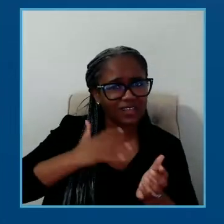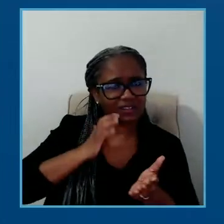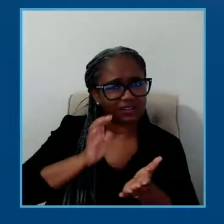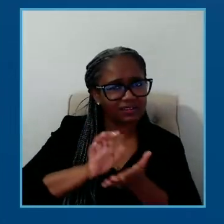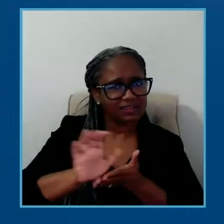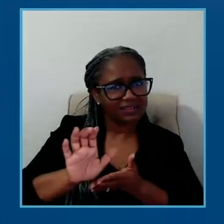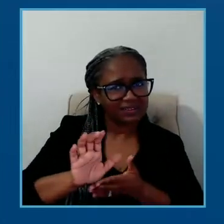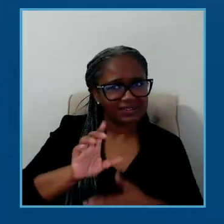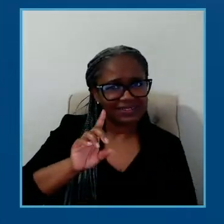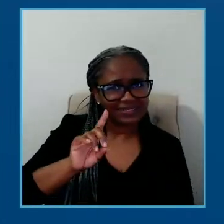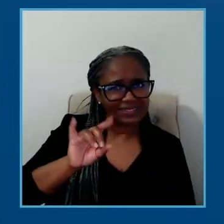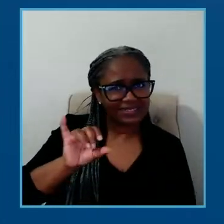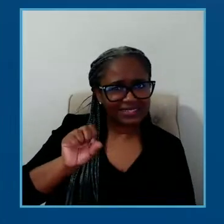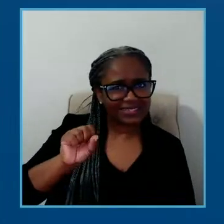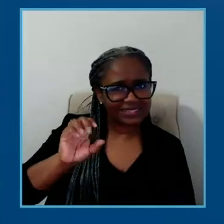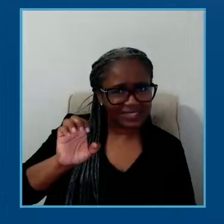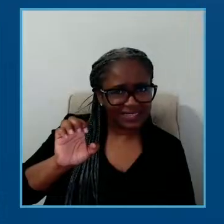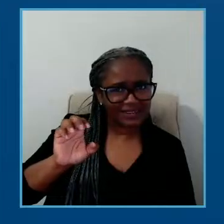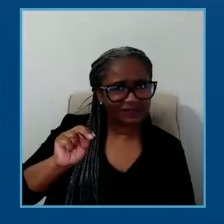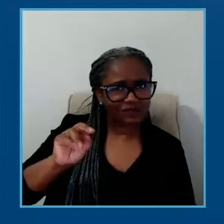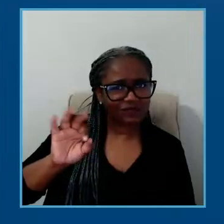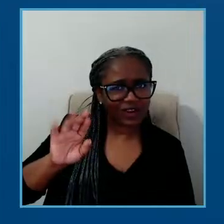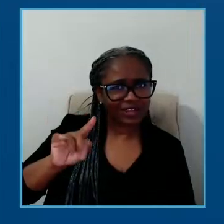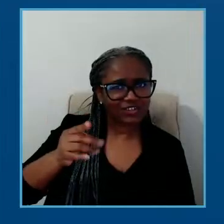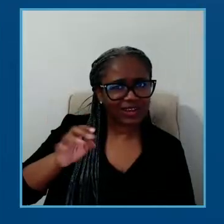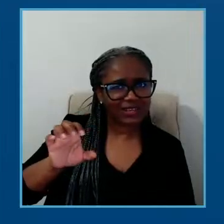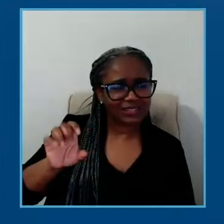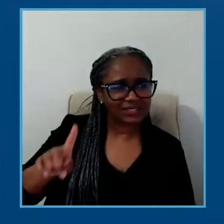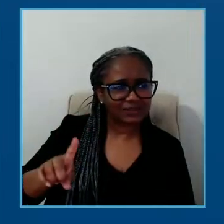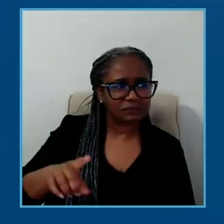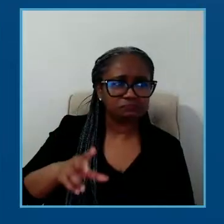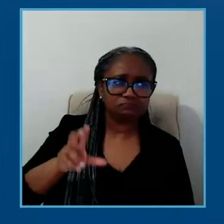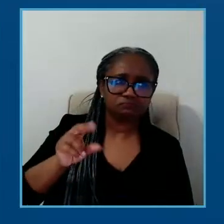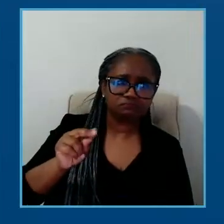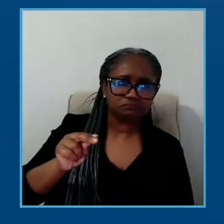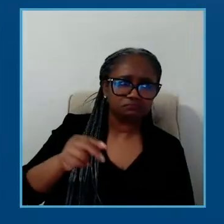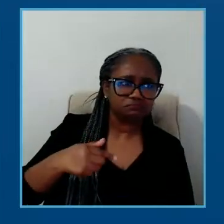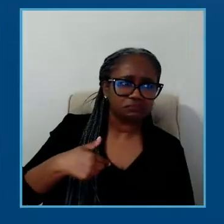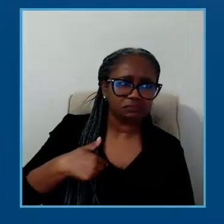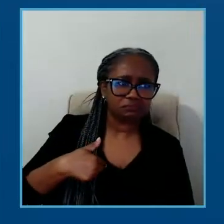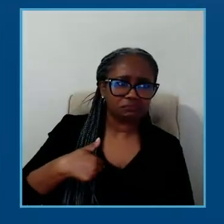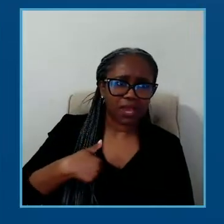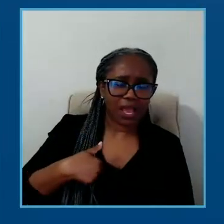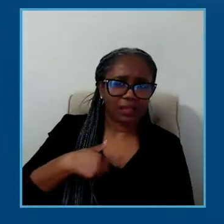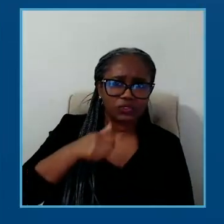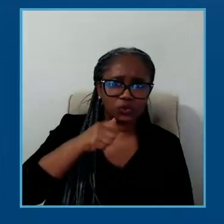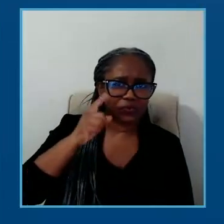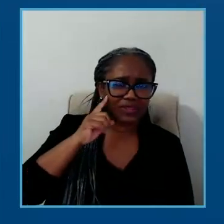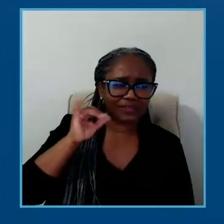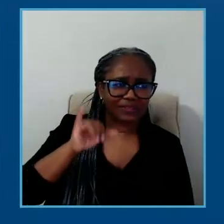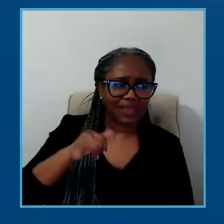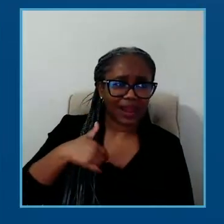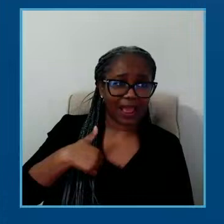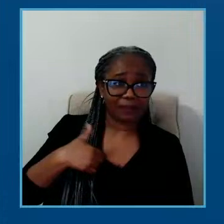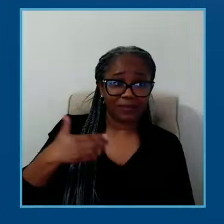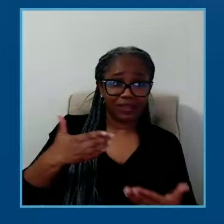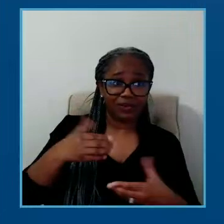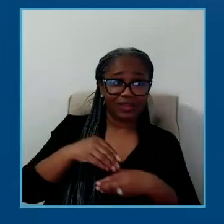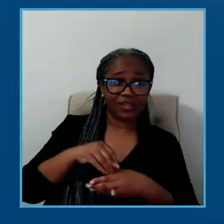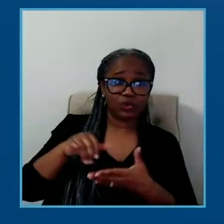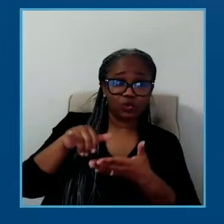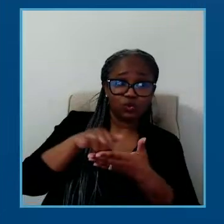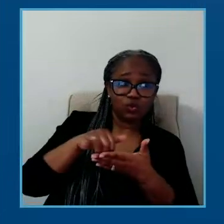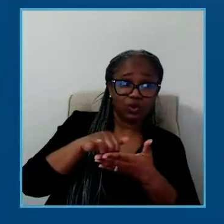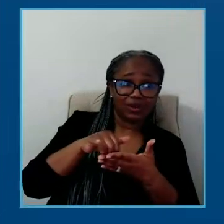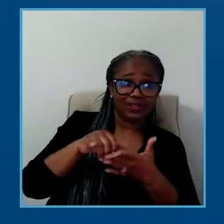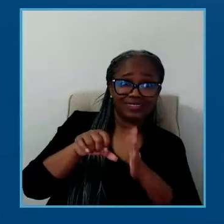the state chair of New York, and I am on the DNC by virtue of that. It is my seat and my position that